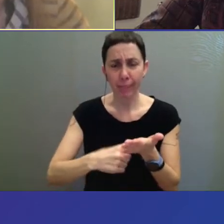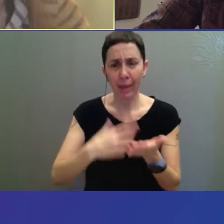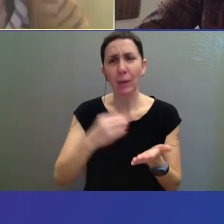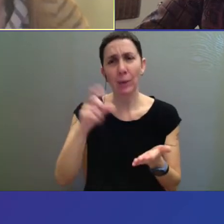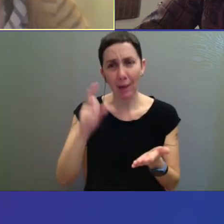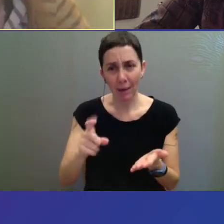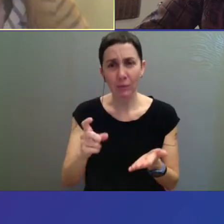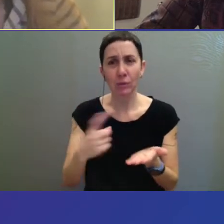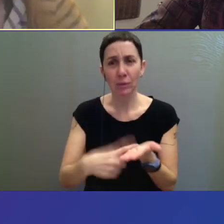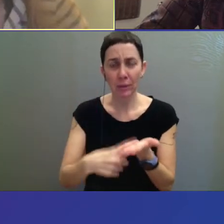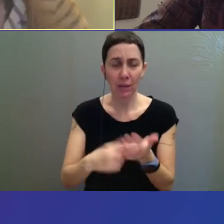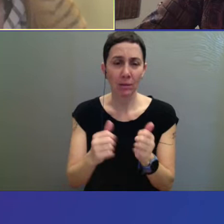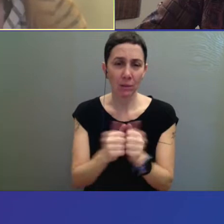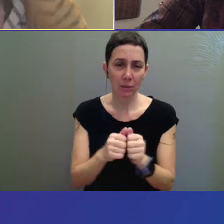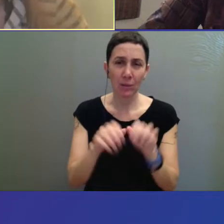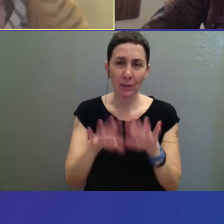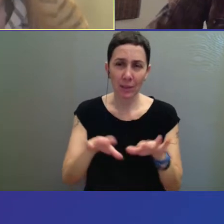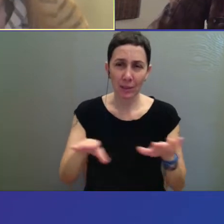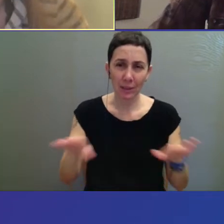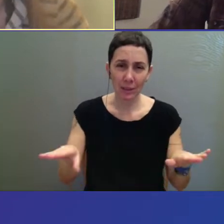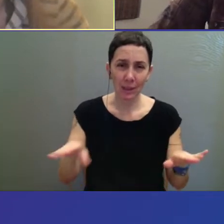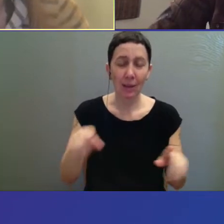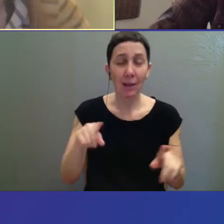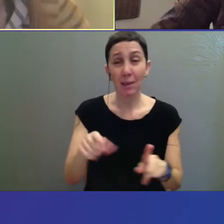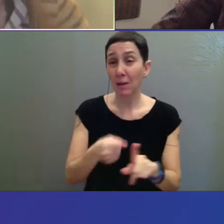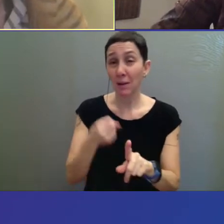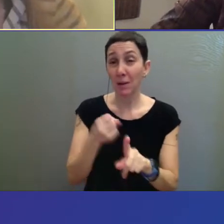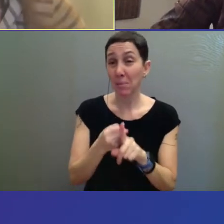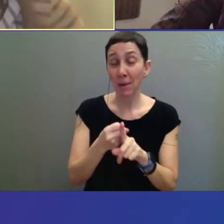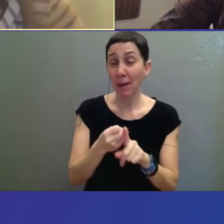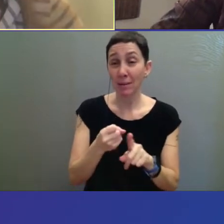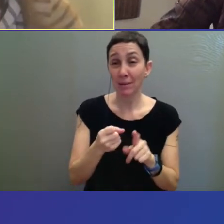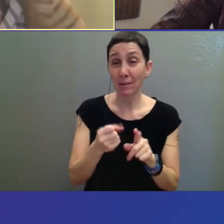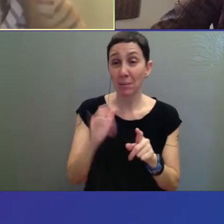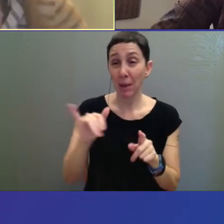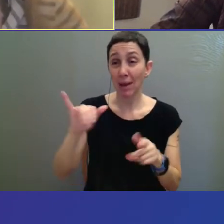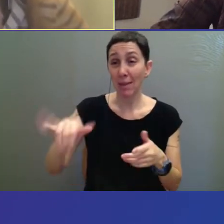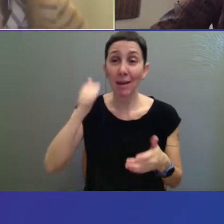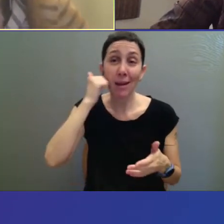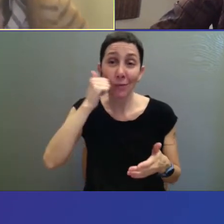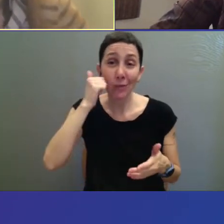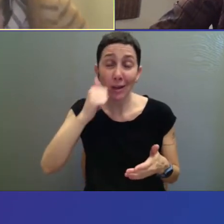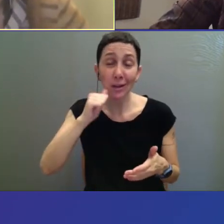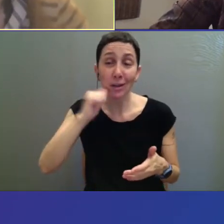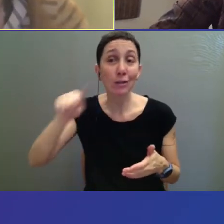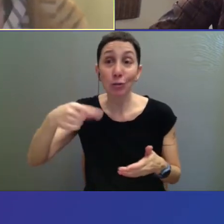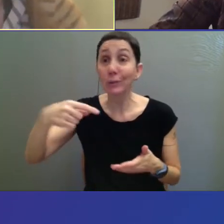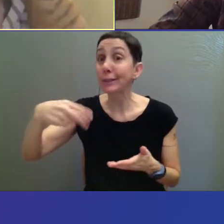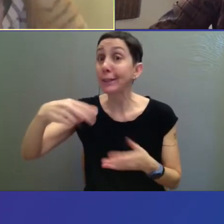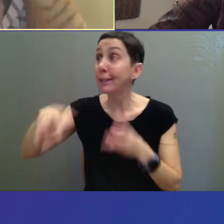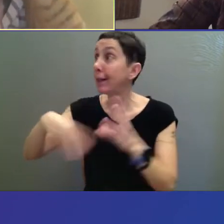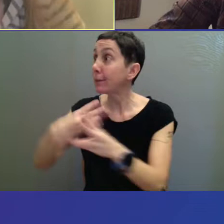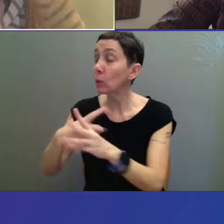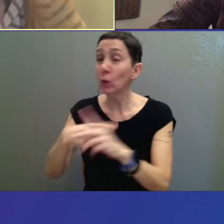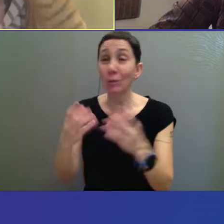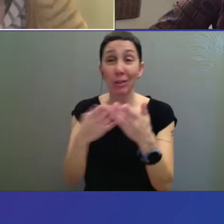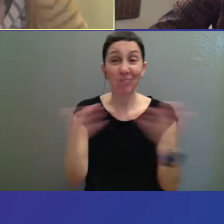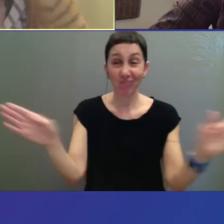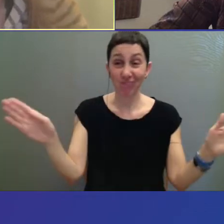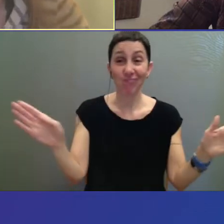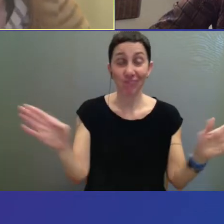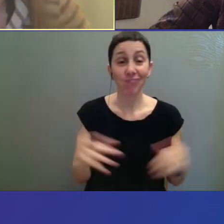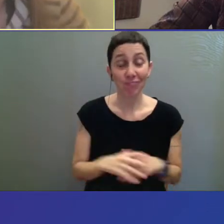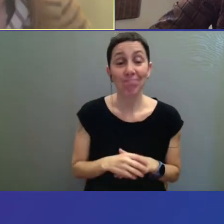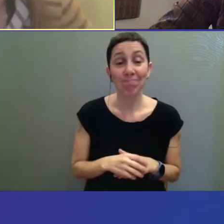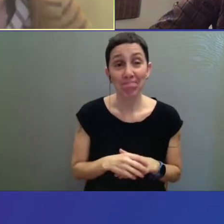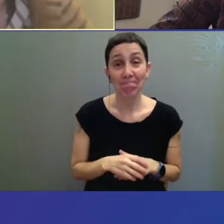because it's like they're totally affected by it on the daily, not just in dance, but kind of everywhere. So,